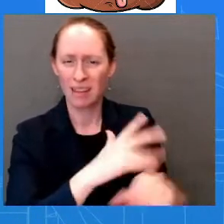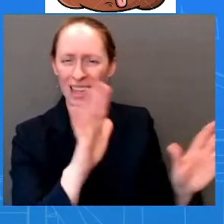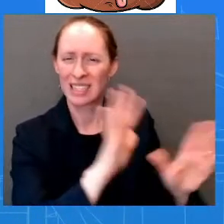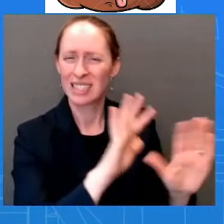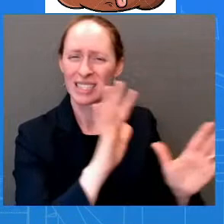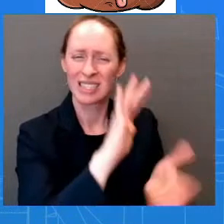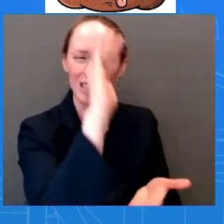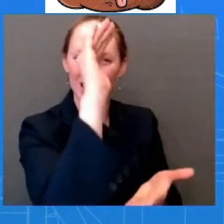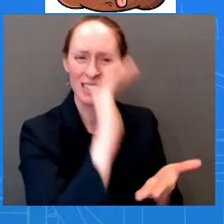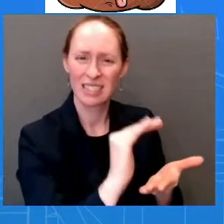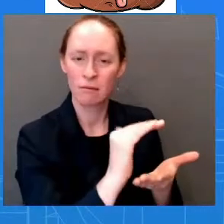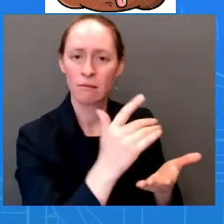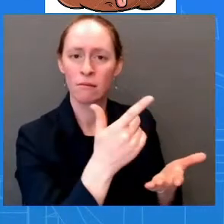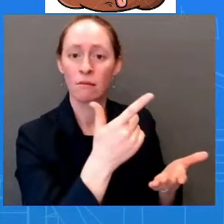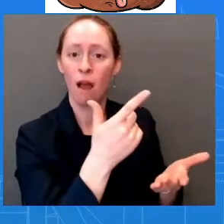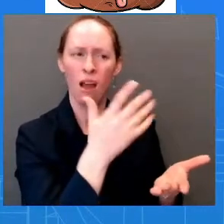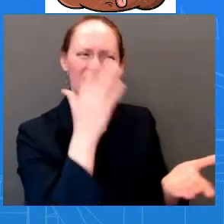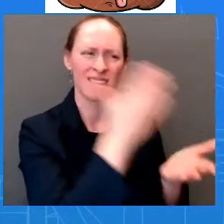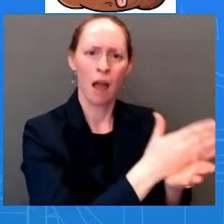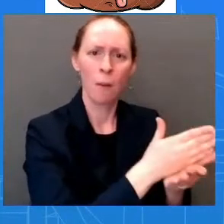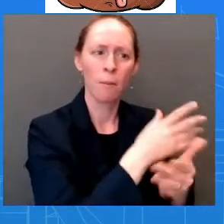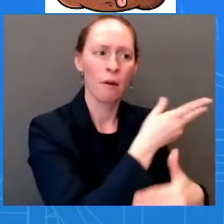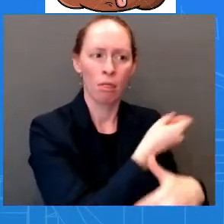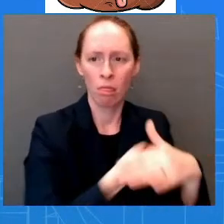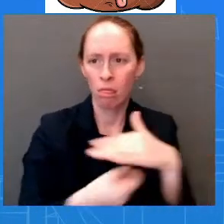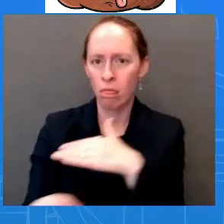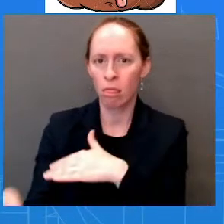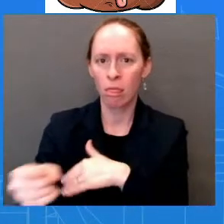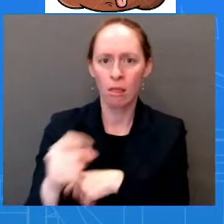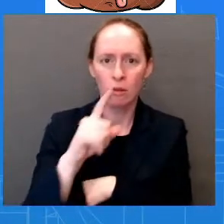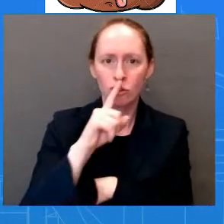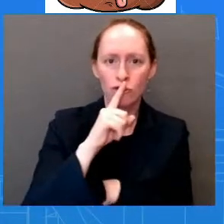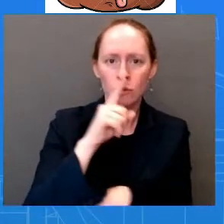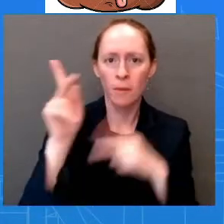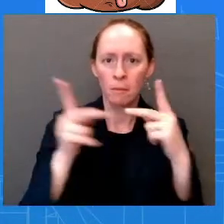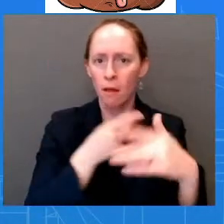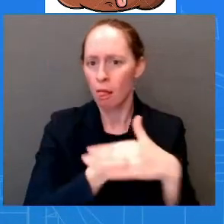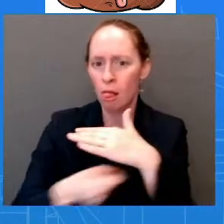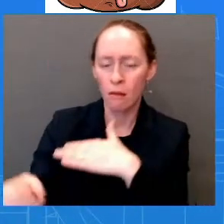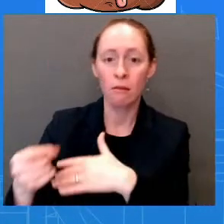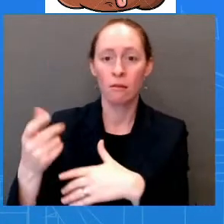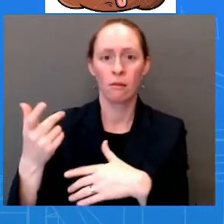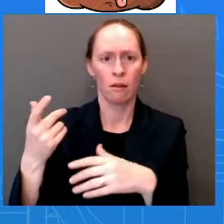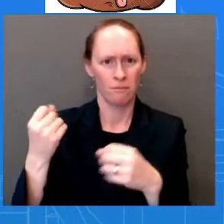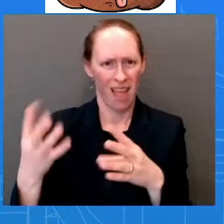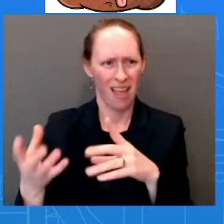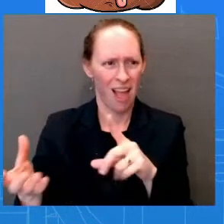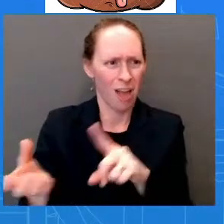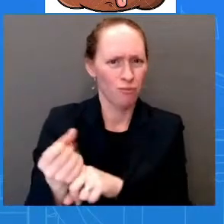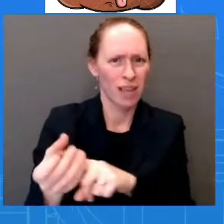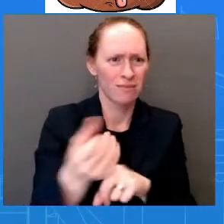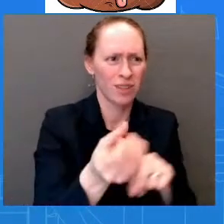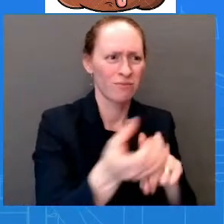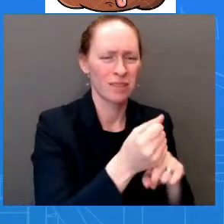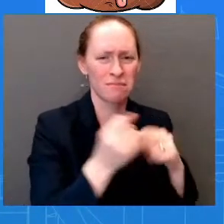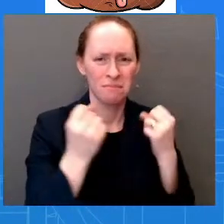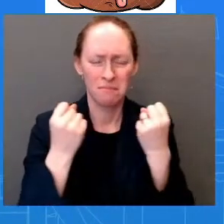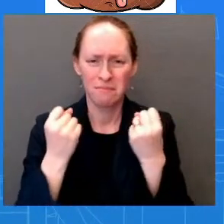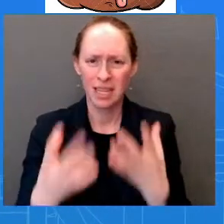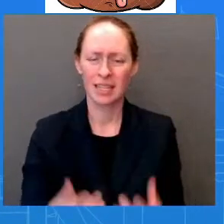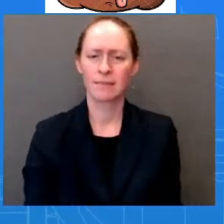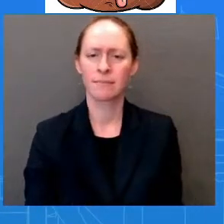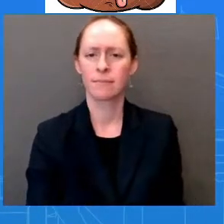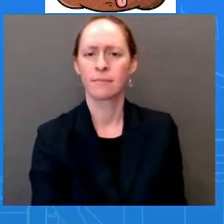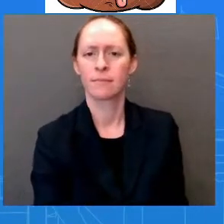in thousands of arrests because of the work that this president has done. He brought 20 leaders together to collaboratively manage